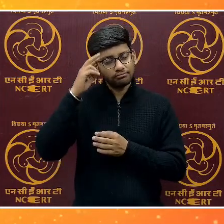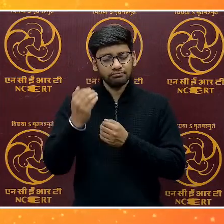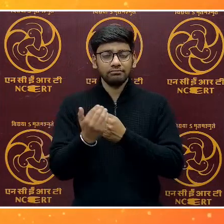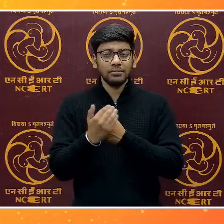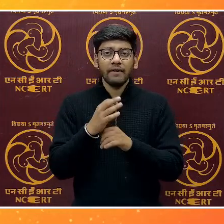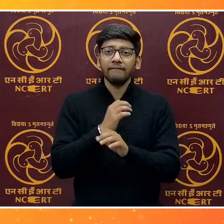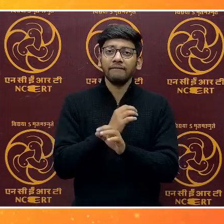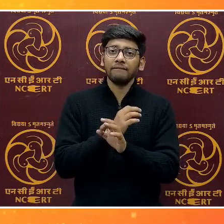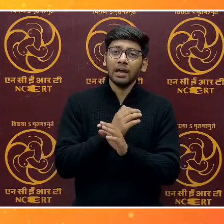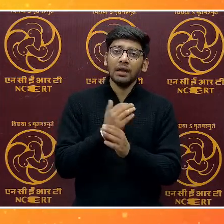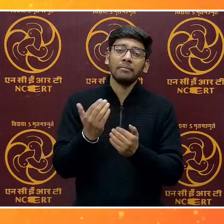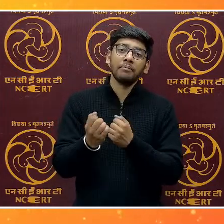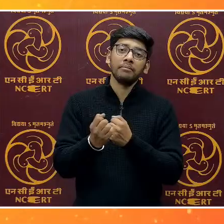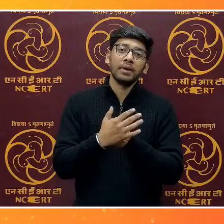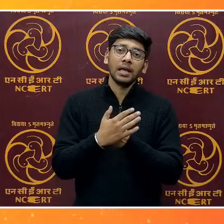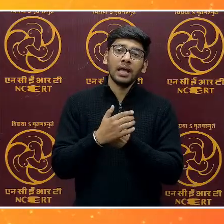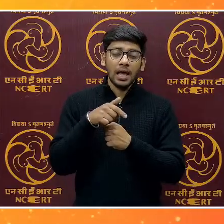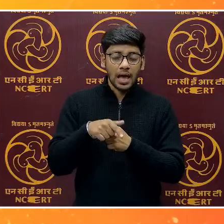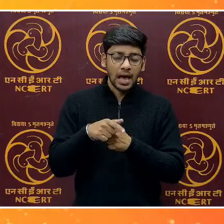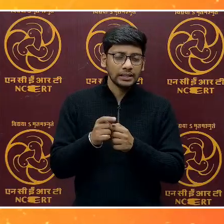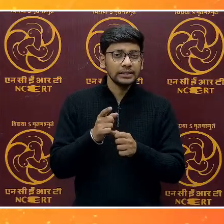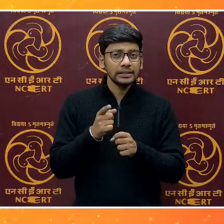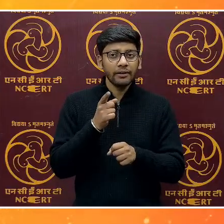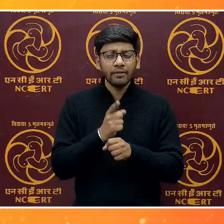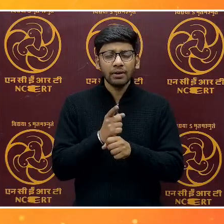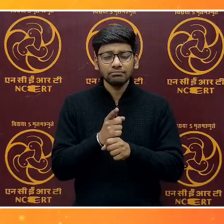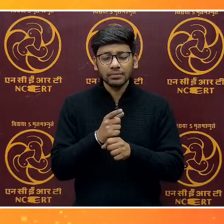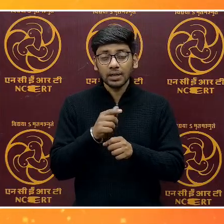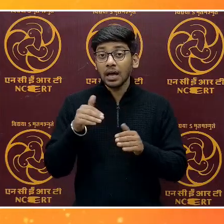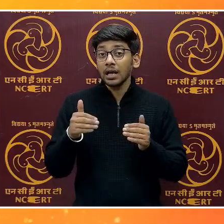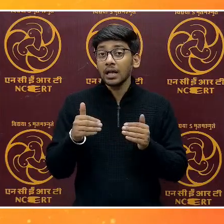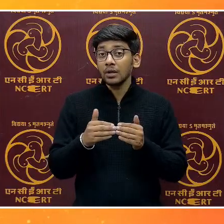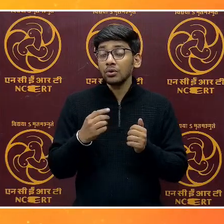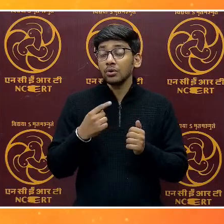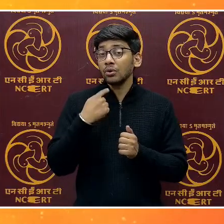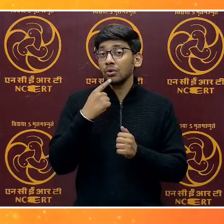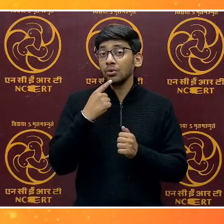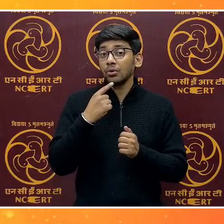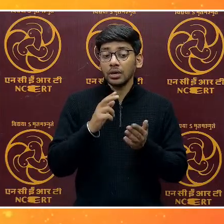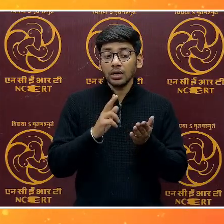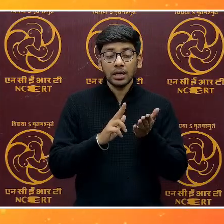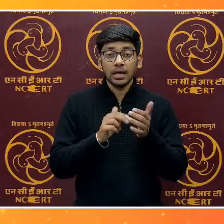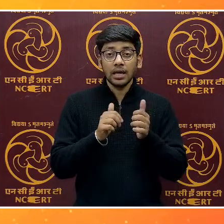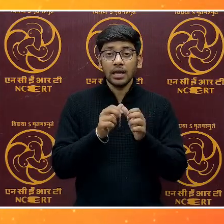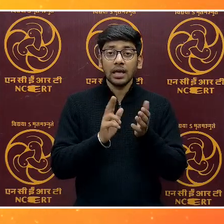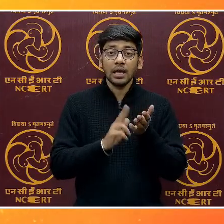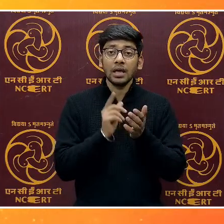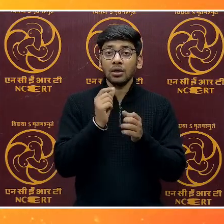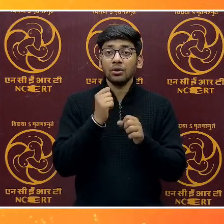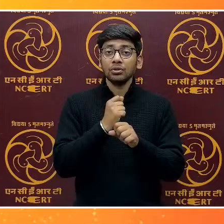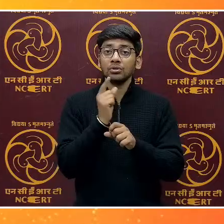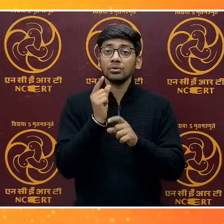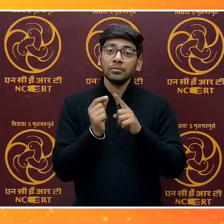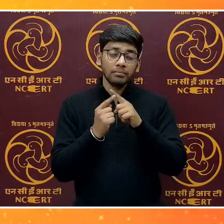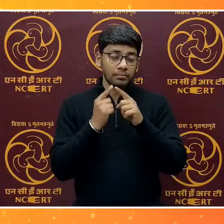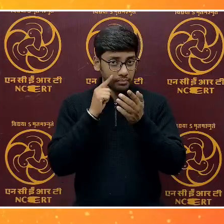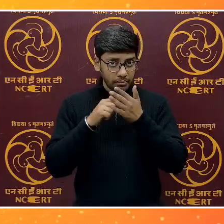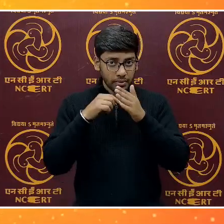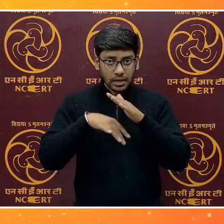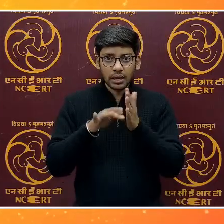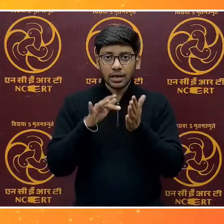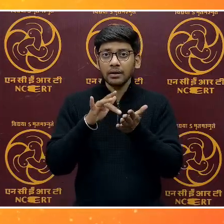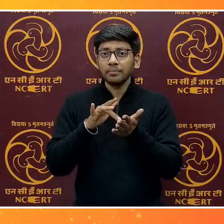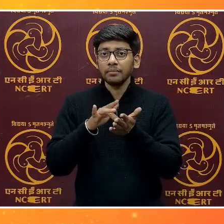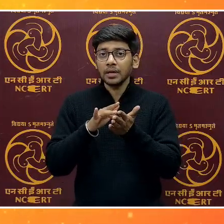about this session, we are joined by our experts. So please welcome along with me Miss Gupta. Ma'am is TGT English from SKV Anand,